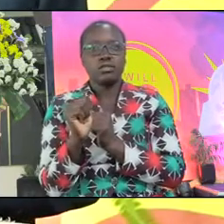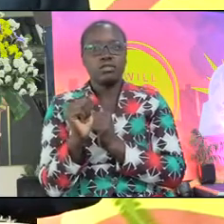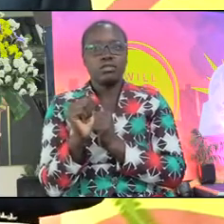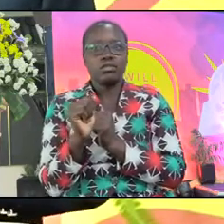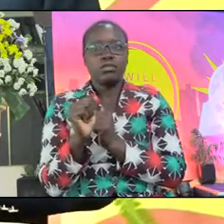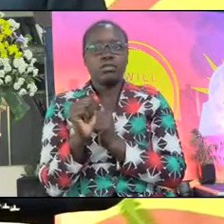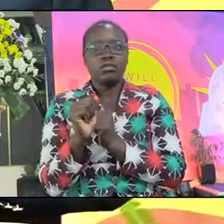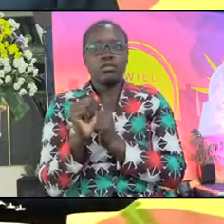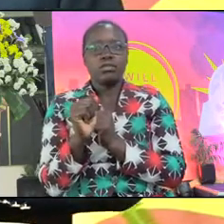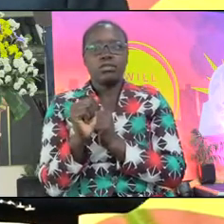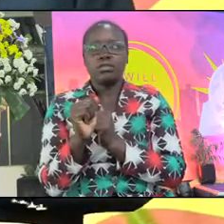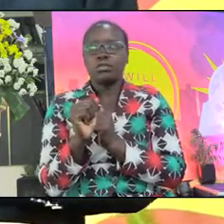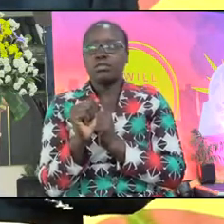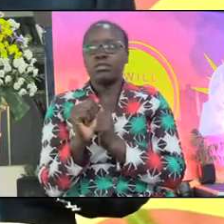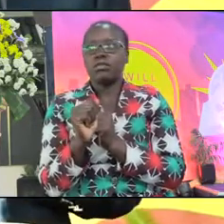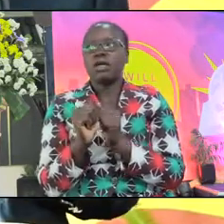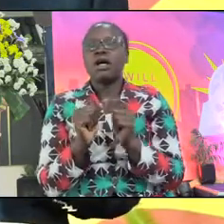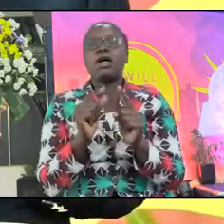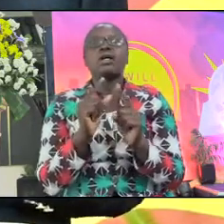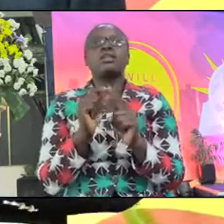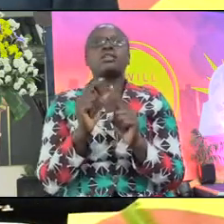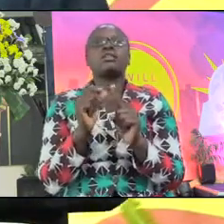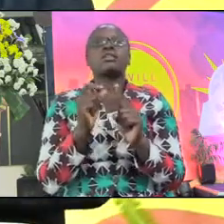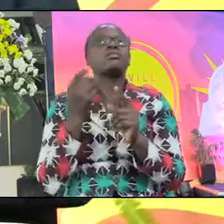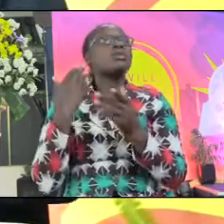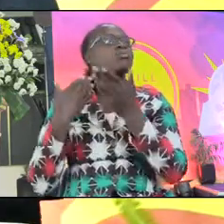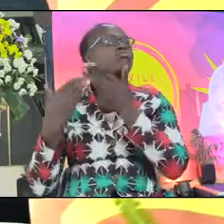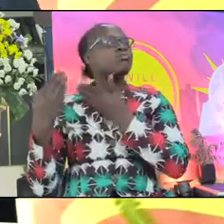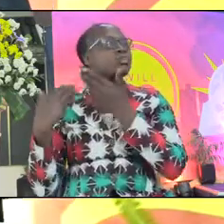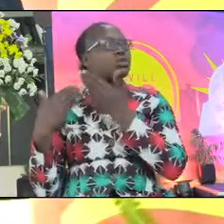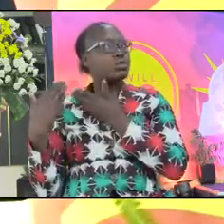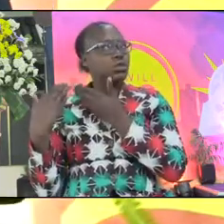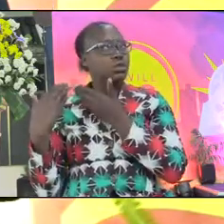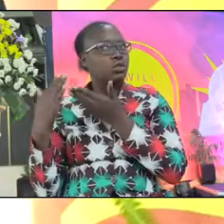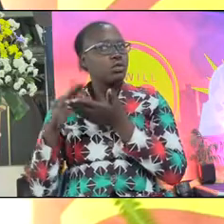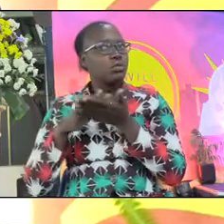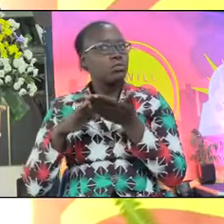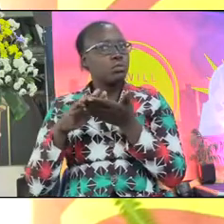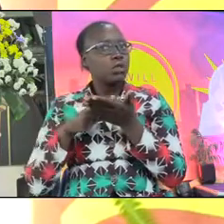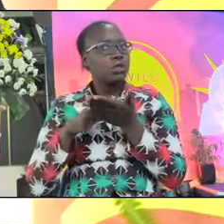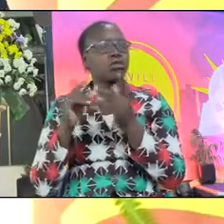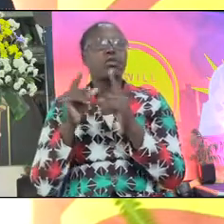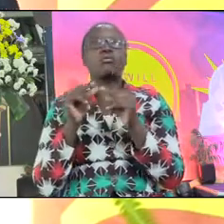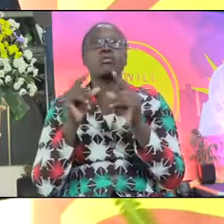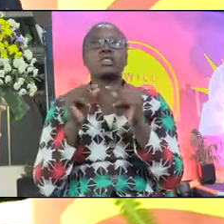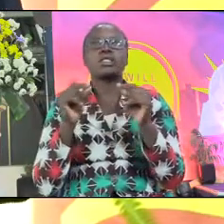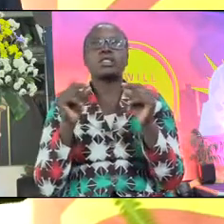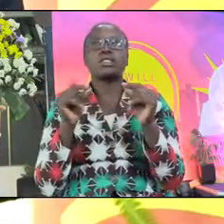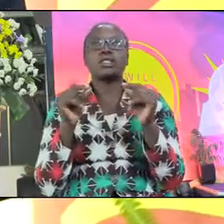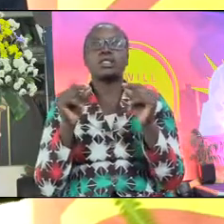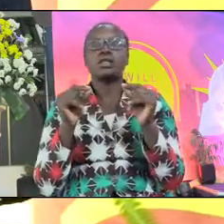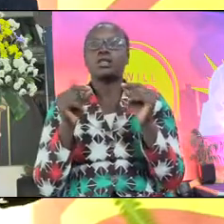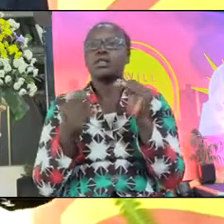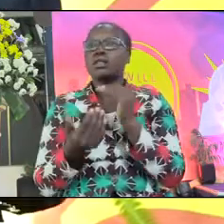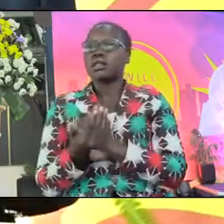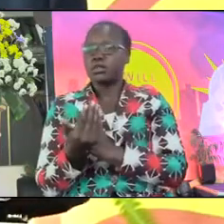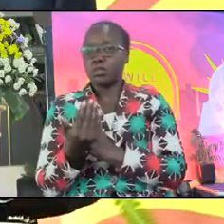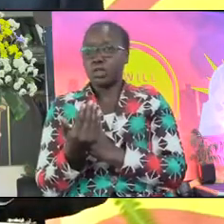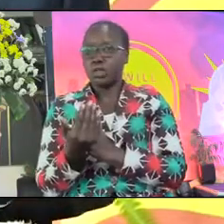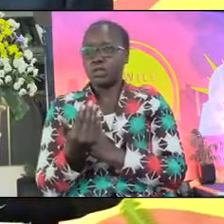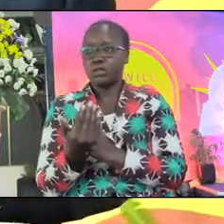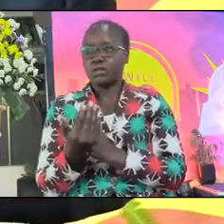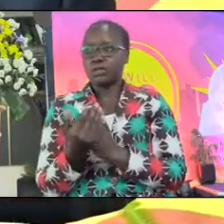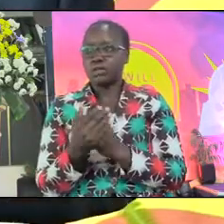15 will form the scriptural backdrop for my message this morning.